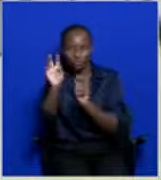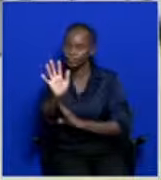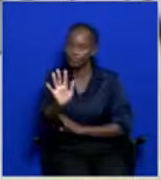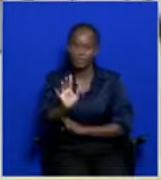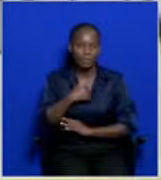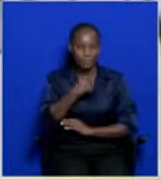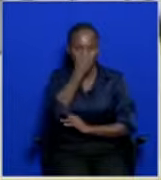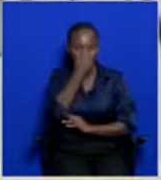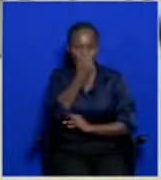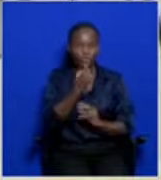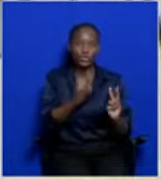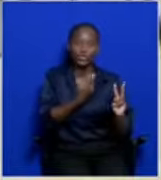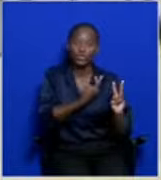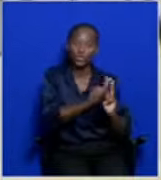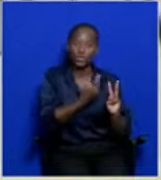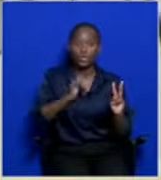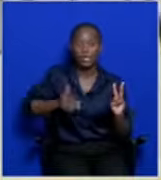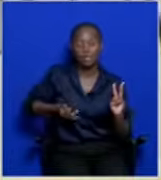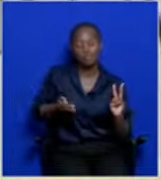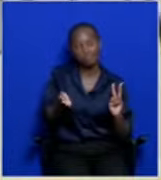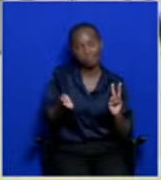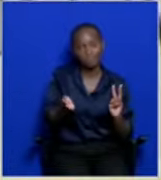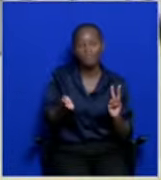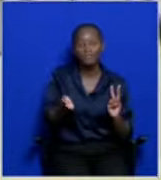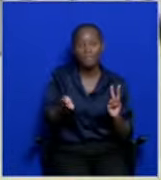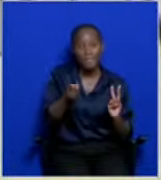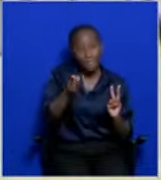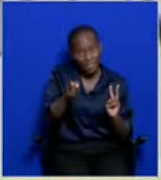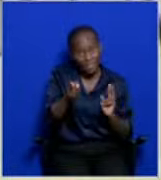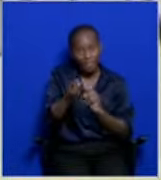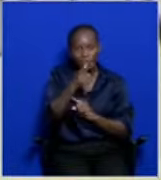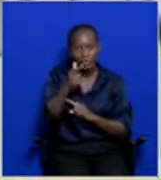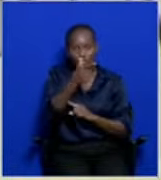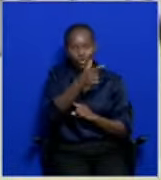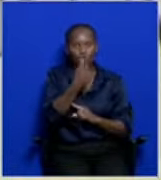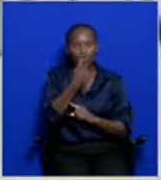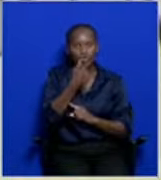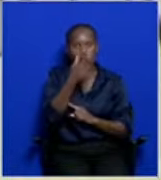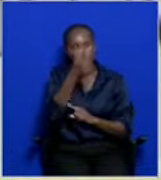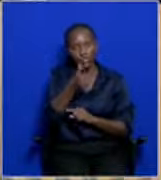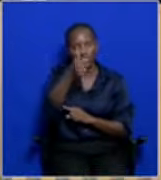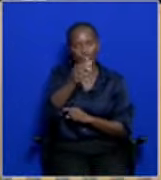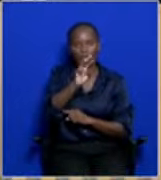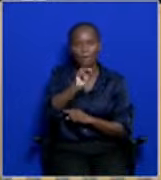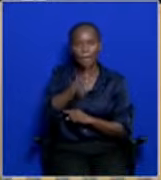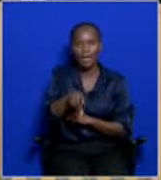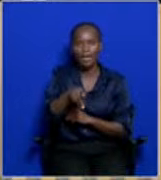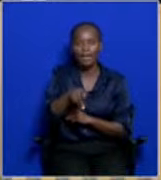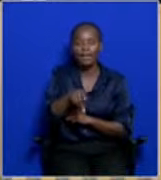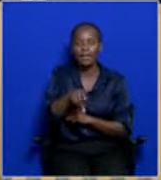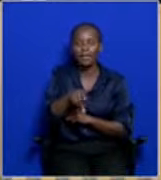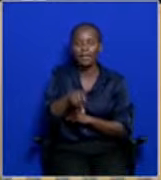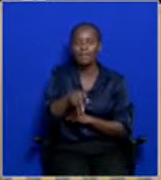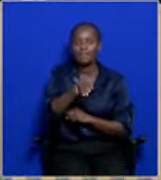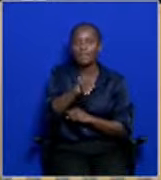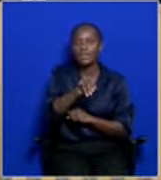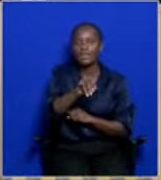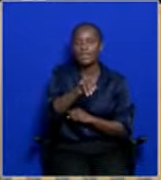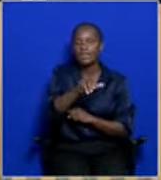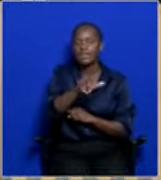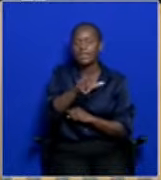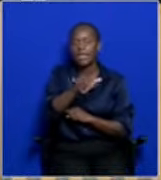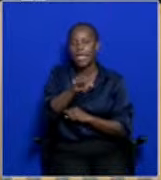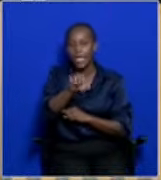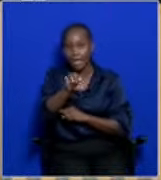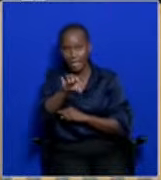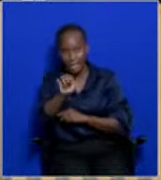there, they are the one who told Chief Mapie, and they should have even told him what was the contents of that